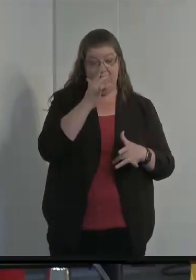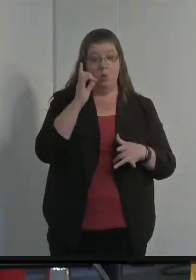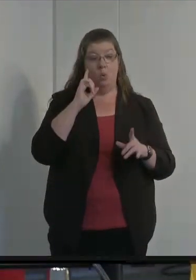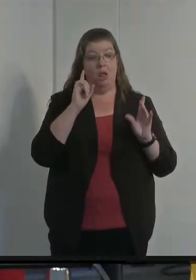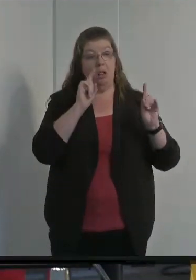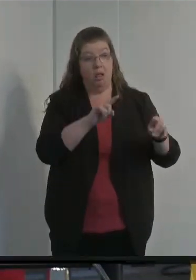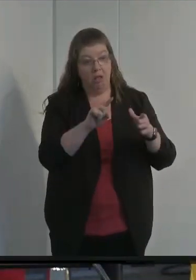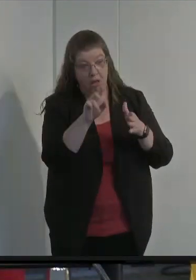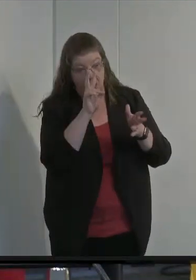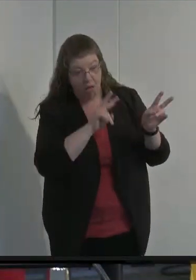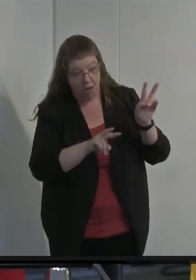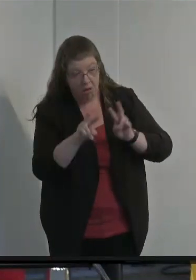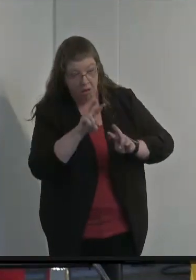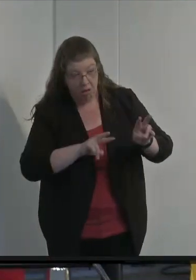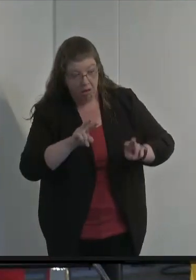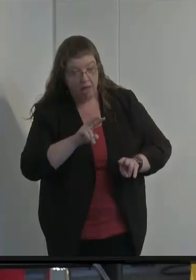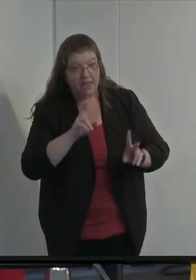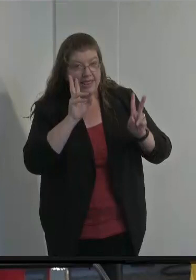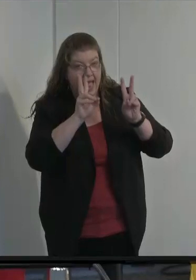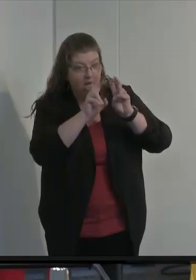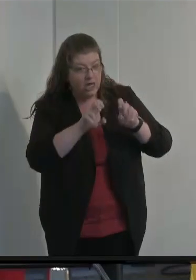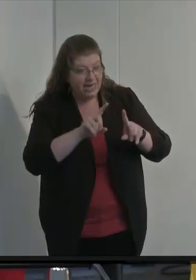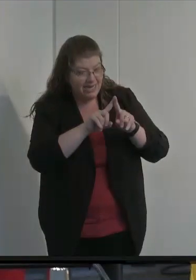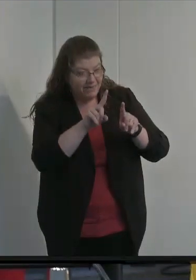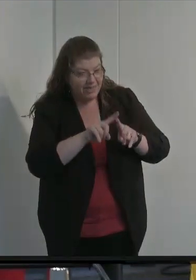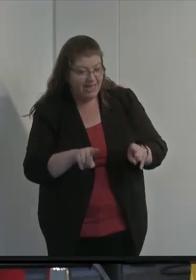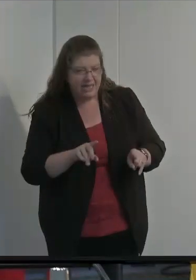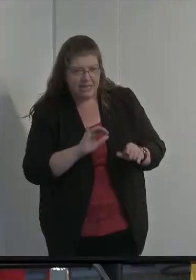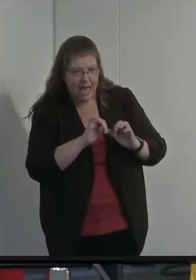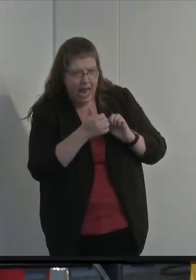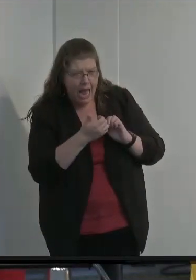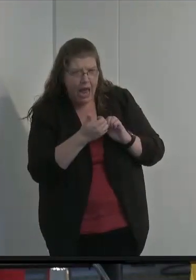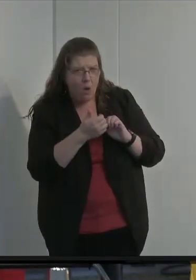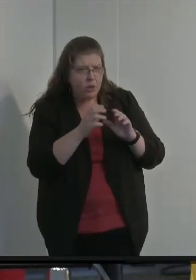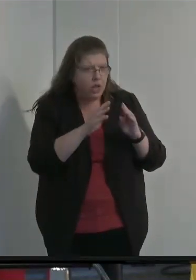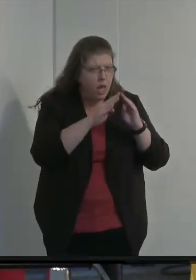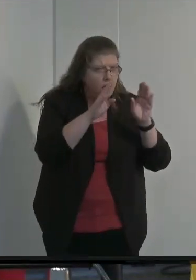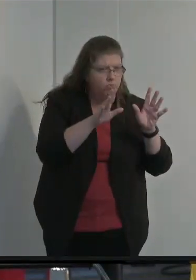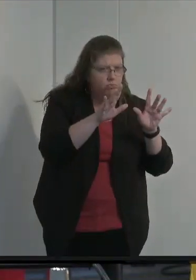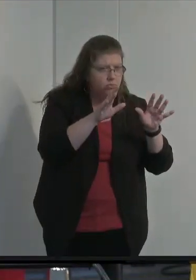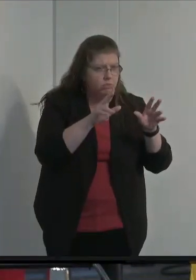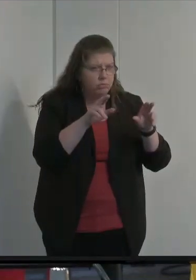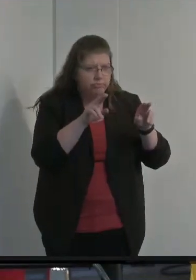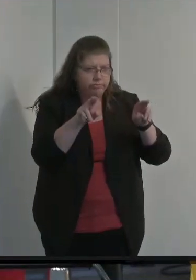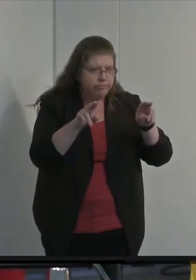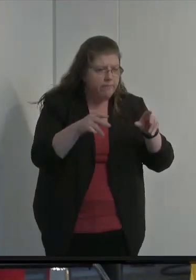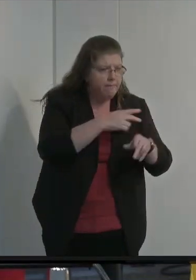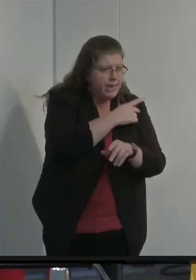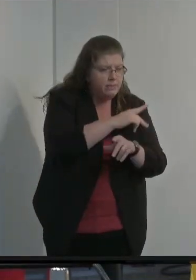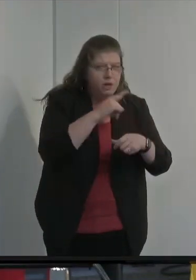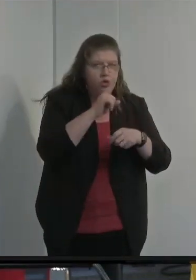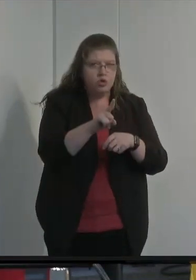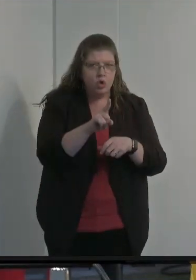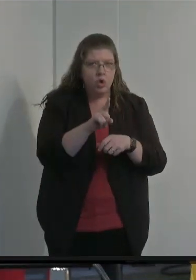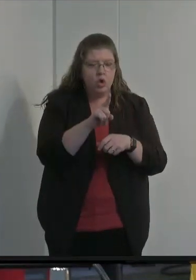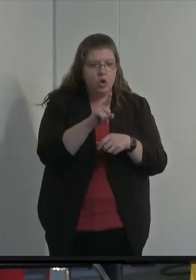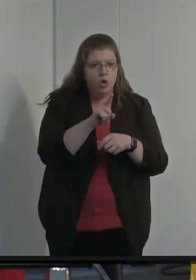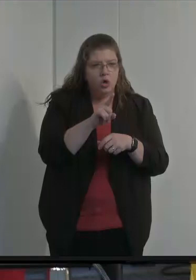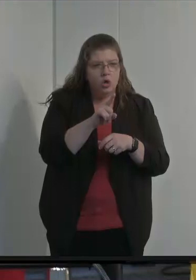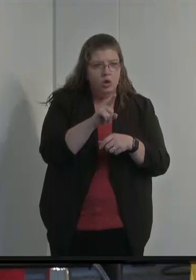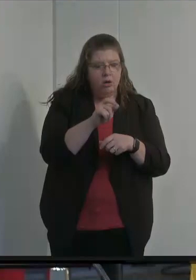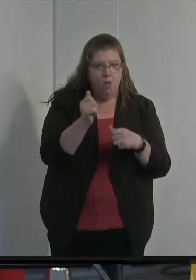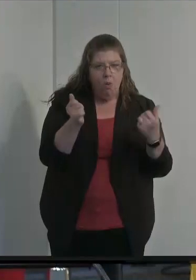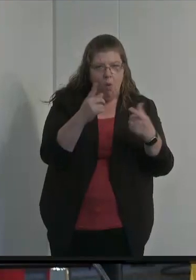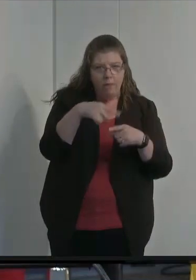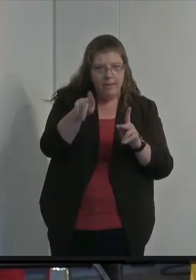look at different things as far as how they're housing, ensuring that the individuals are fit tested, that